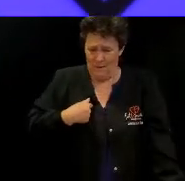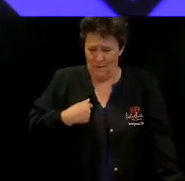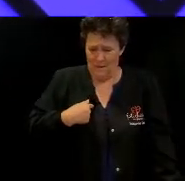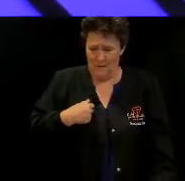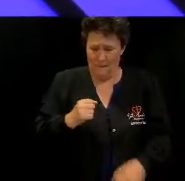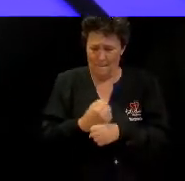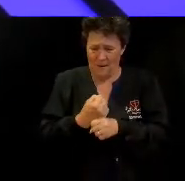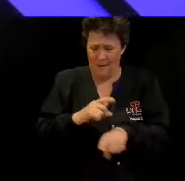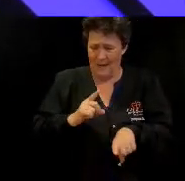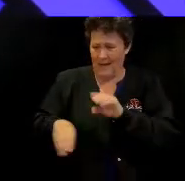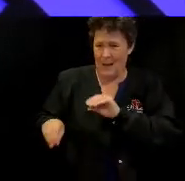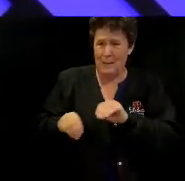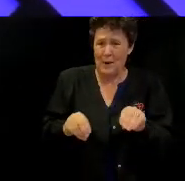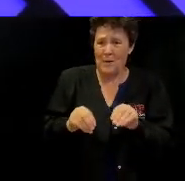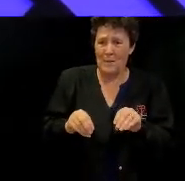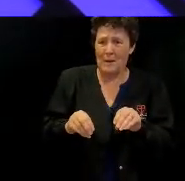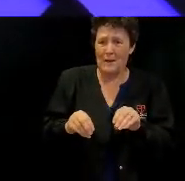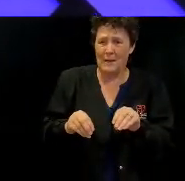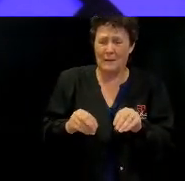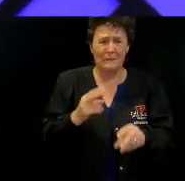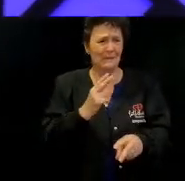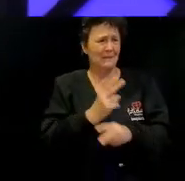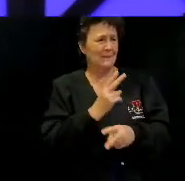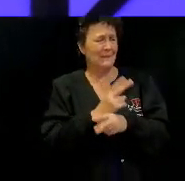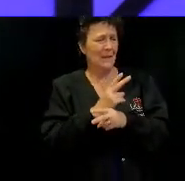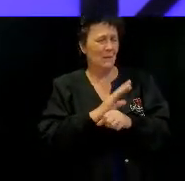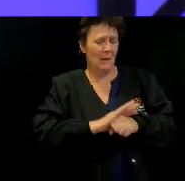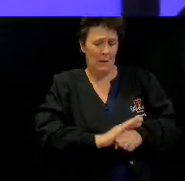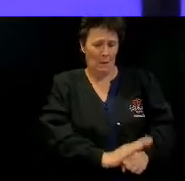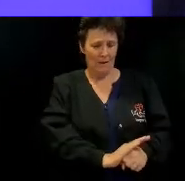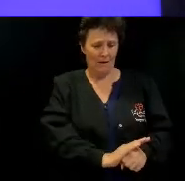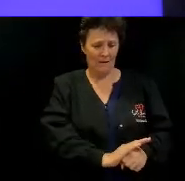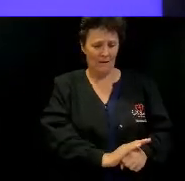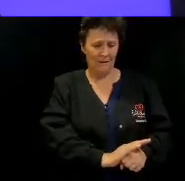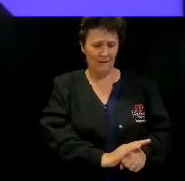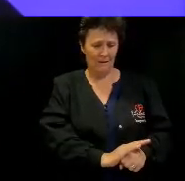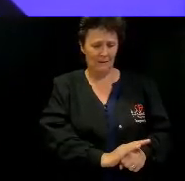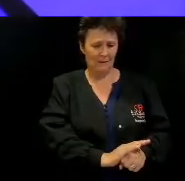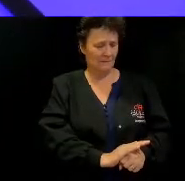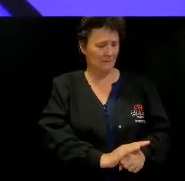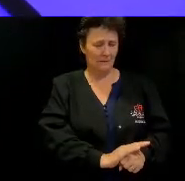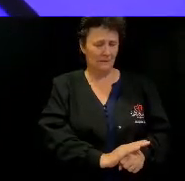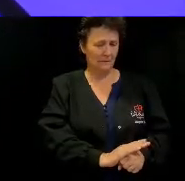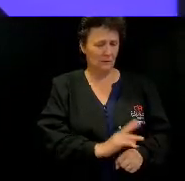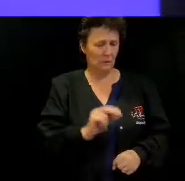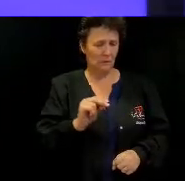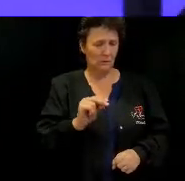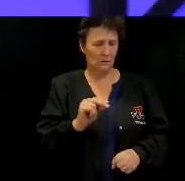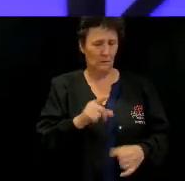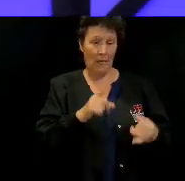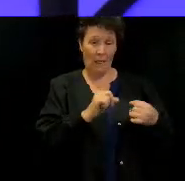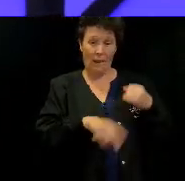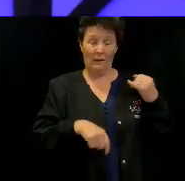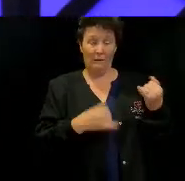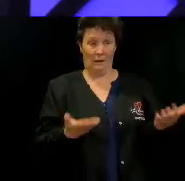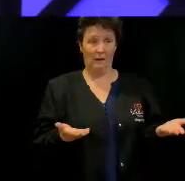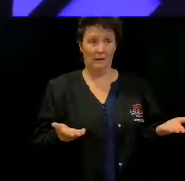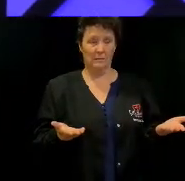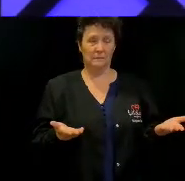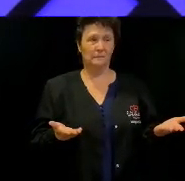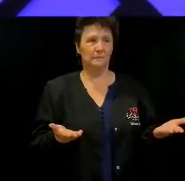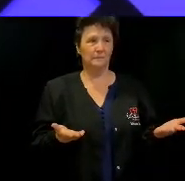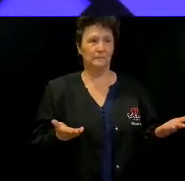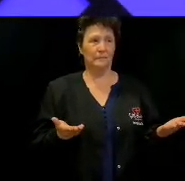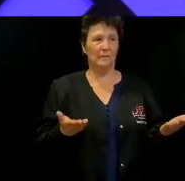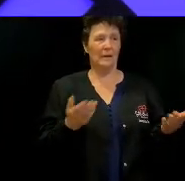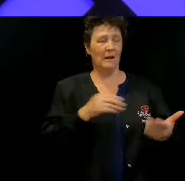Paralyze me, take me in bondage and oppress me and torment me. And the final thing is this, we